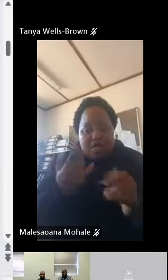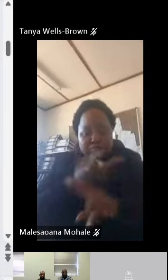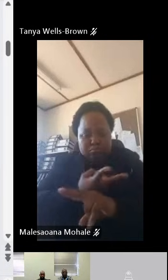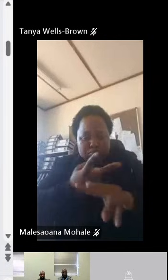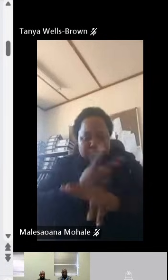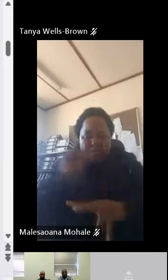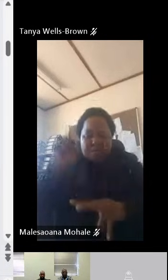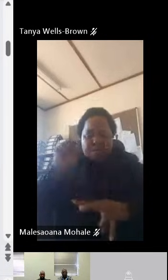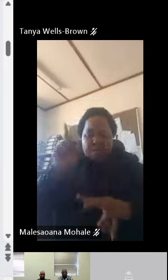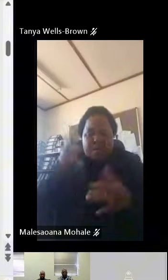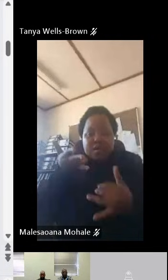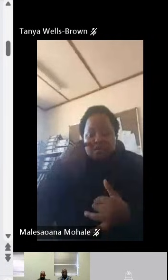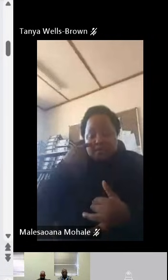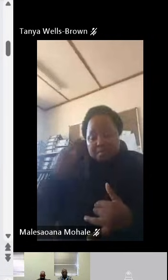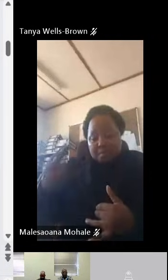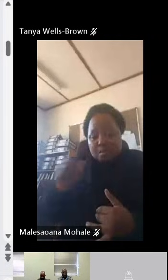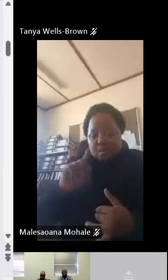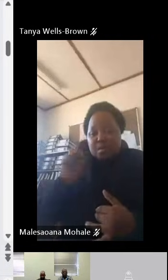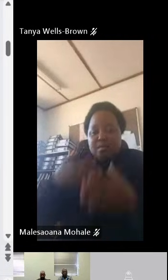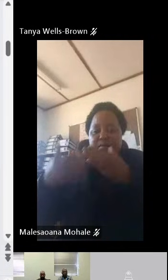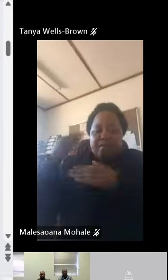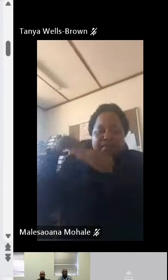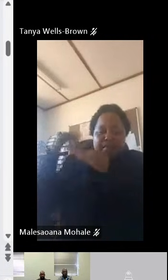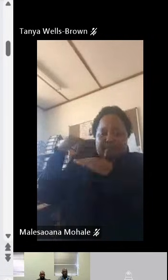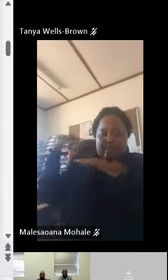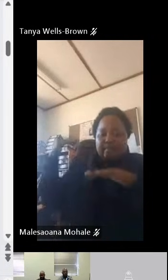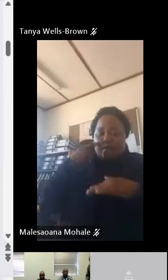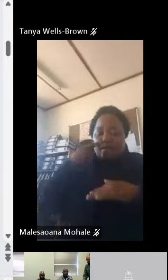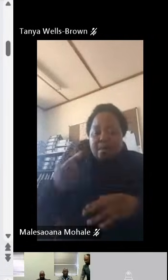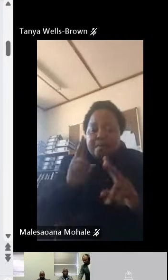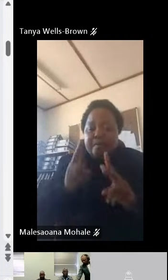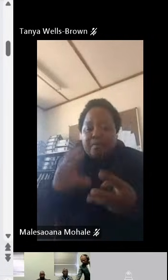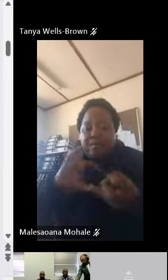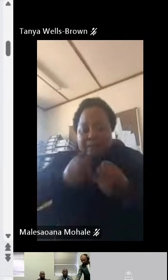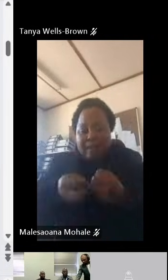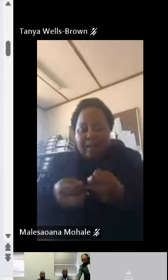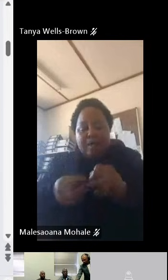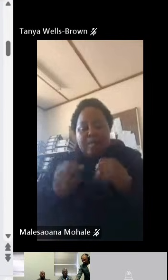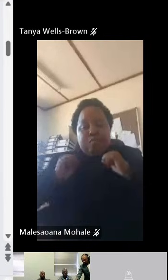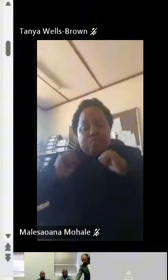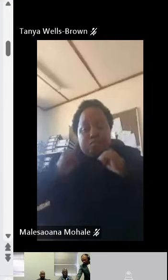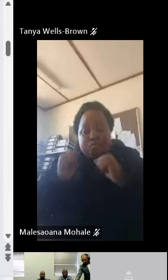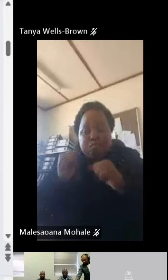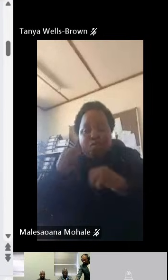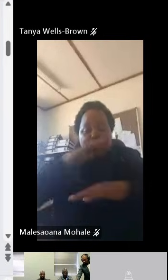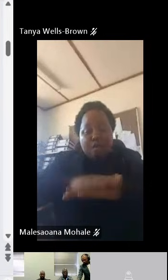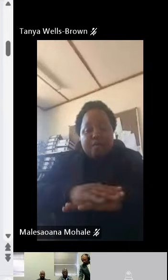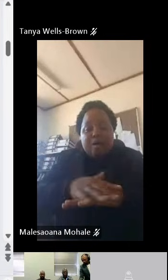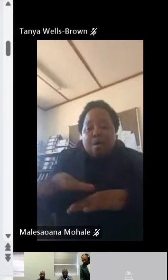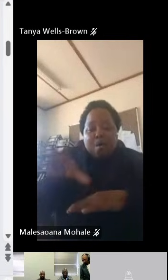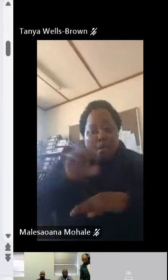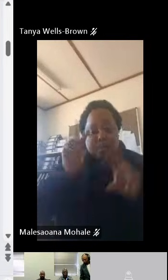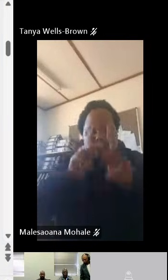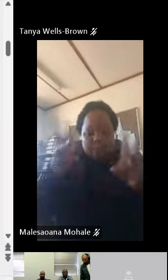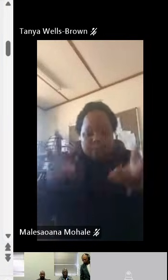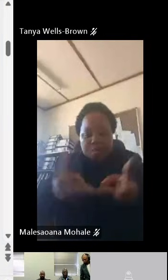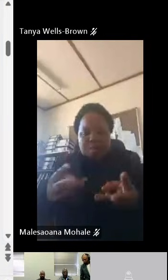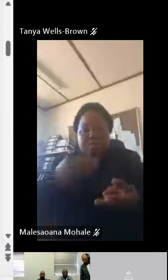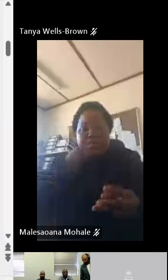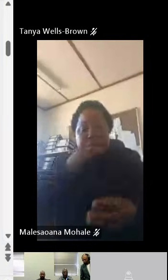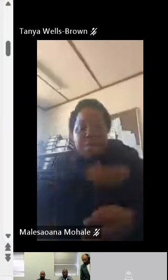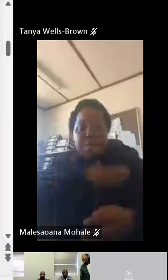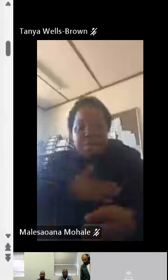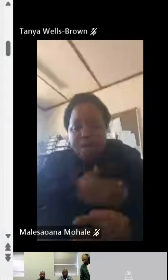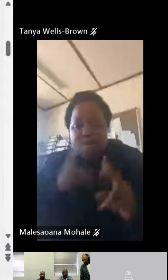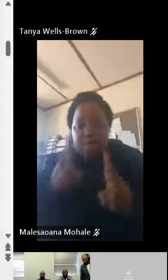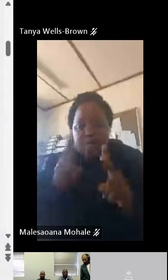lens, where we look back at when people were trying to have power over the entire world, they wanted people who would